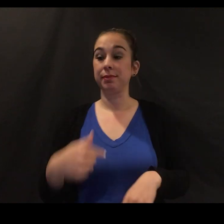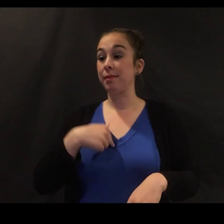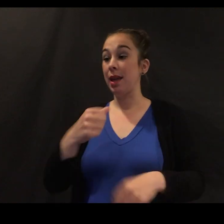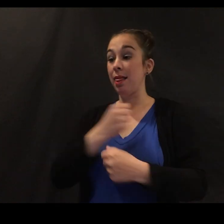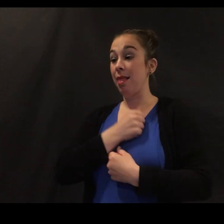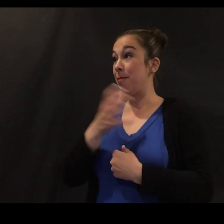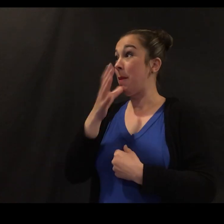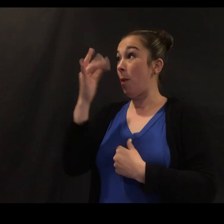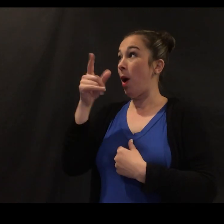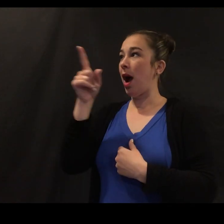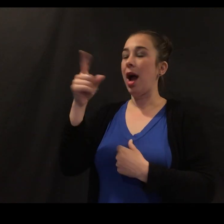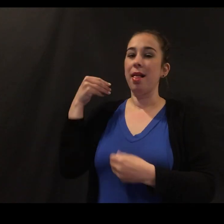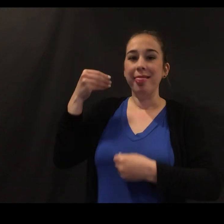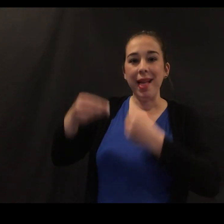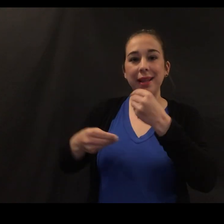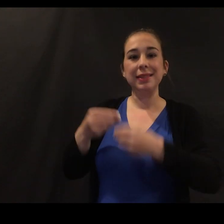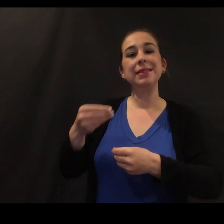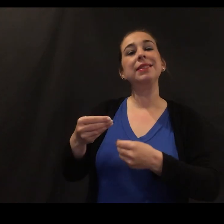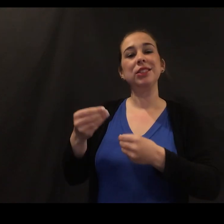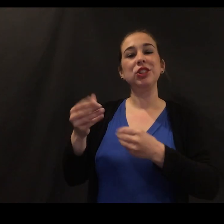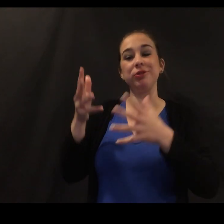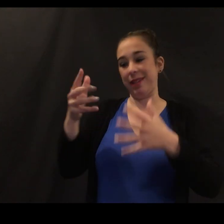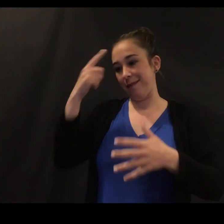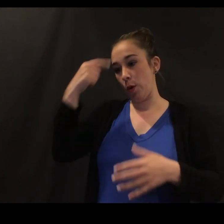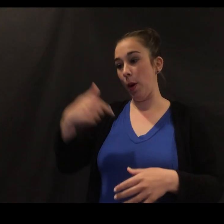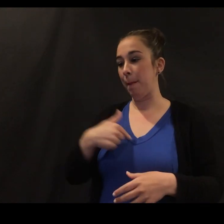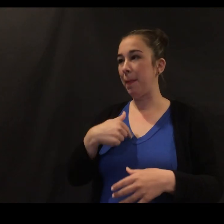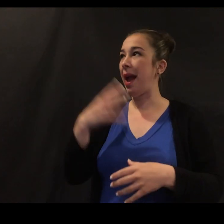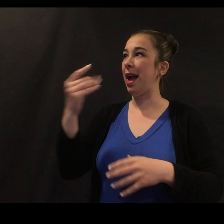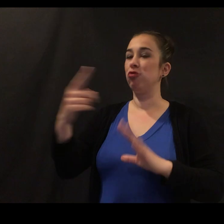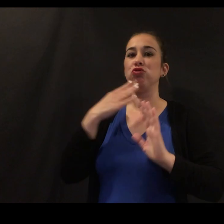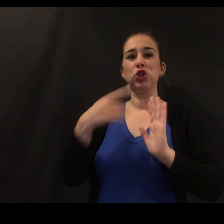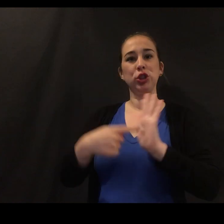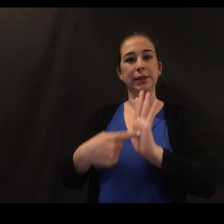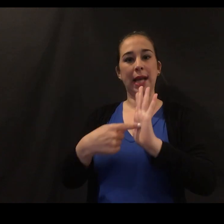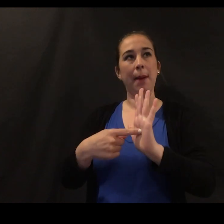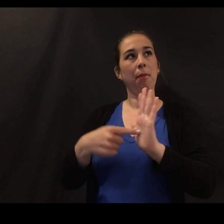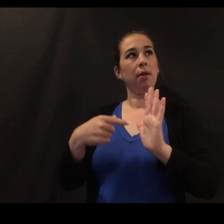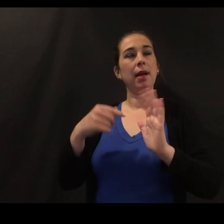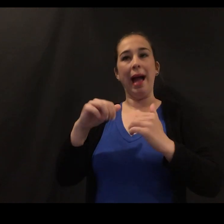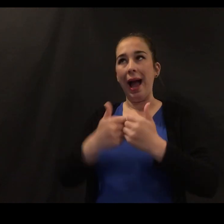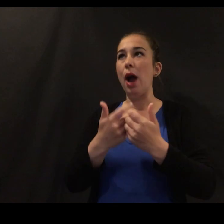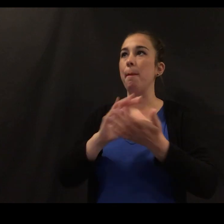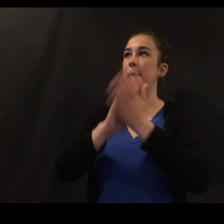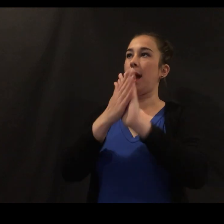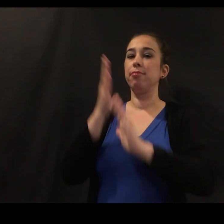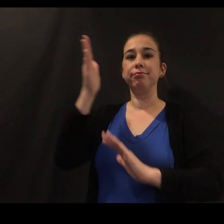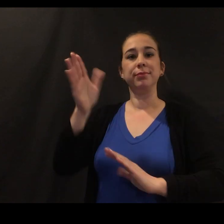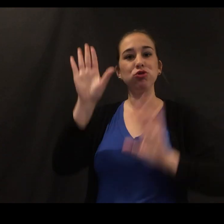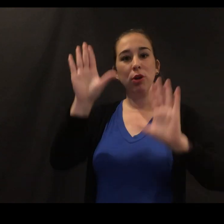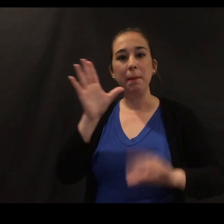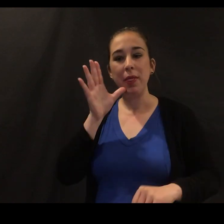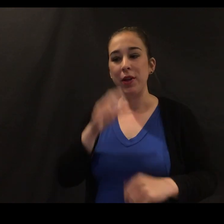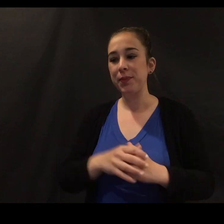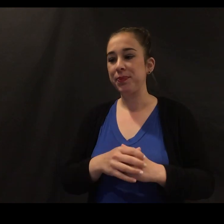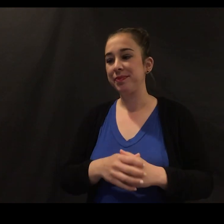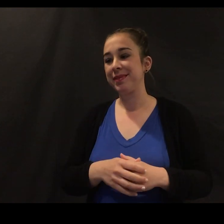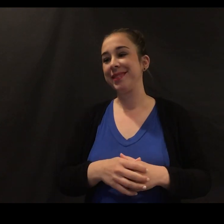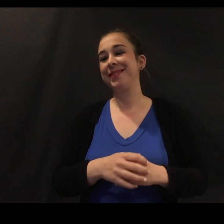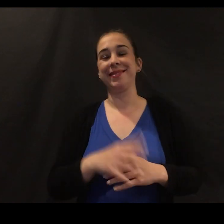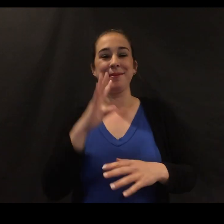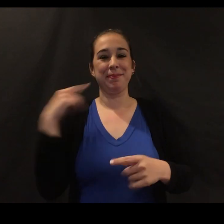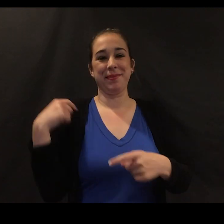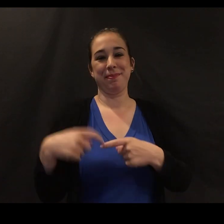of the legacy she has left for me and the example of how to be a great mom. Feliz Día de las Madres, mami. Te amamos.